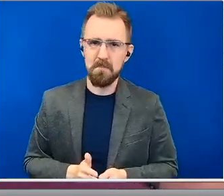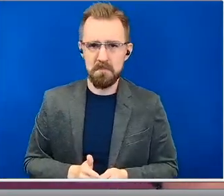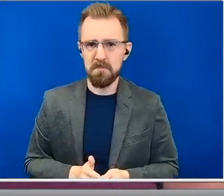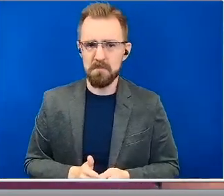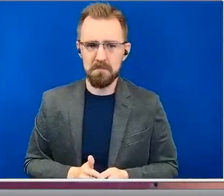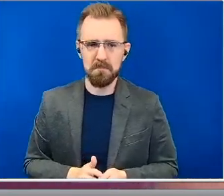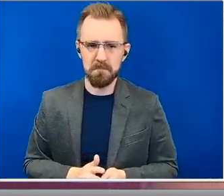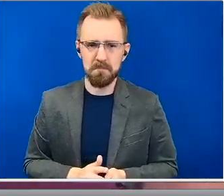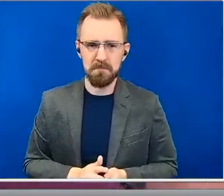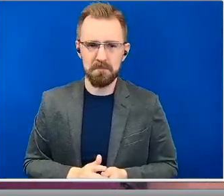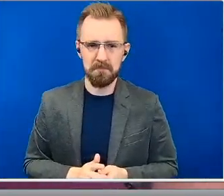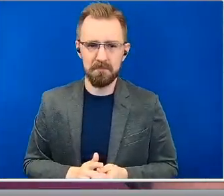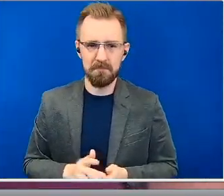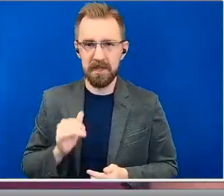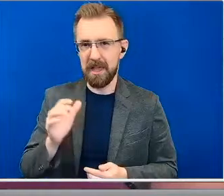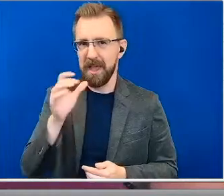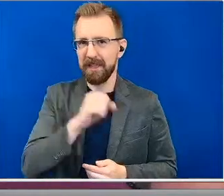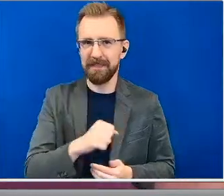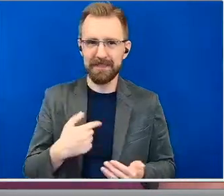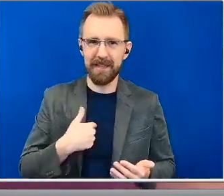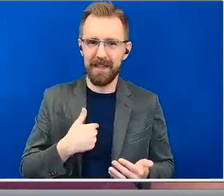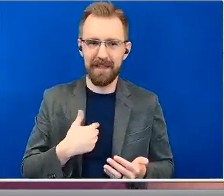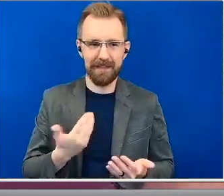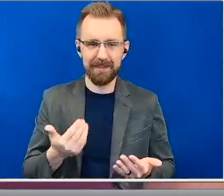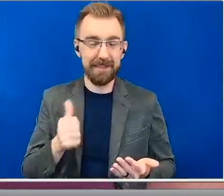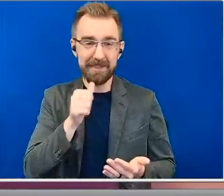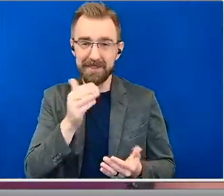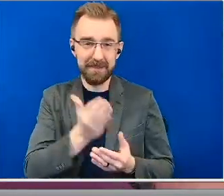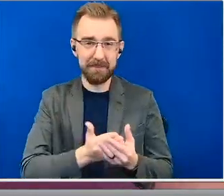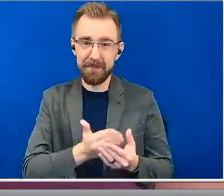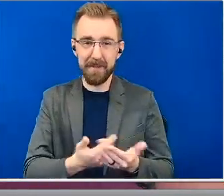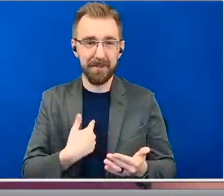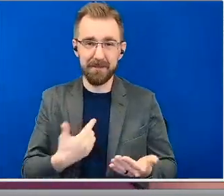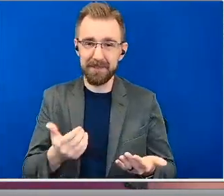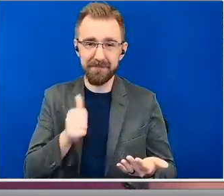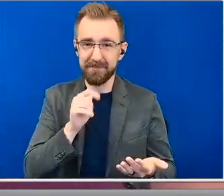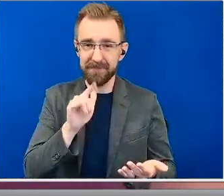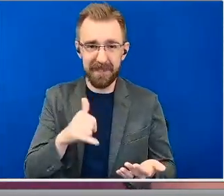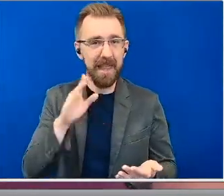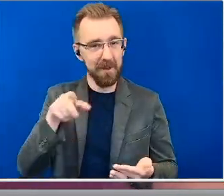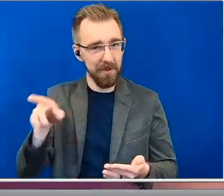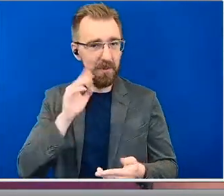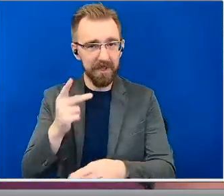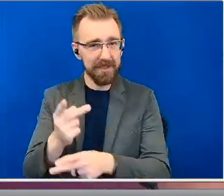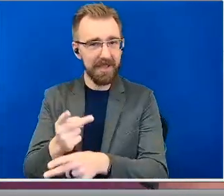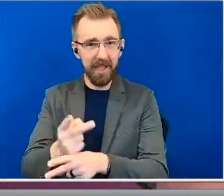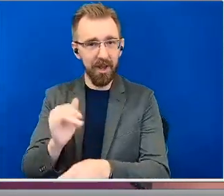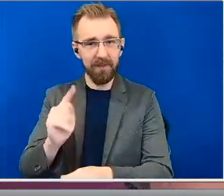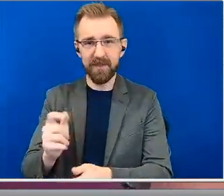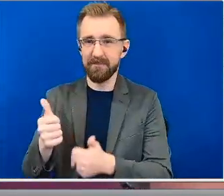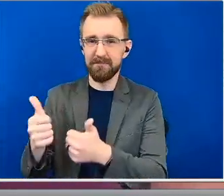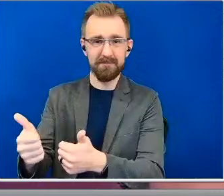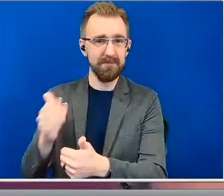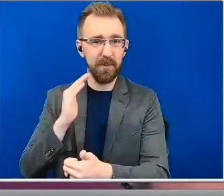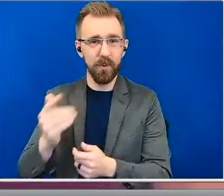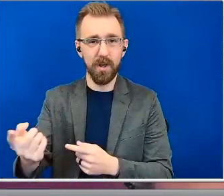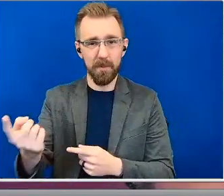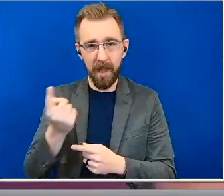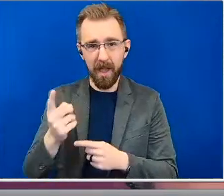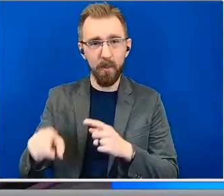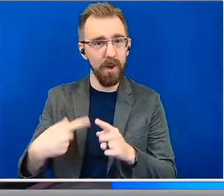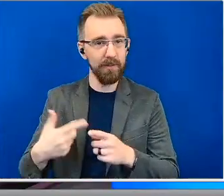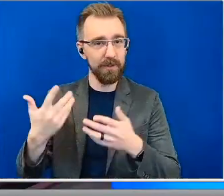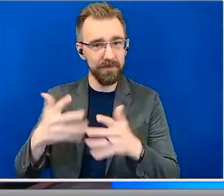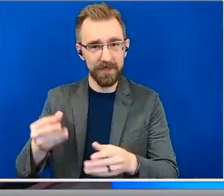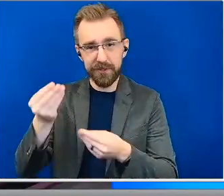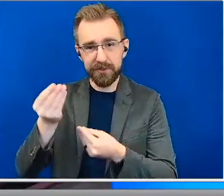I guess it didn't bother me. I mean, I knew he would take care of it, and he would come out and tell me when it was done. And did you want to go